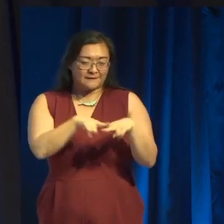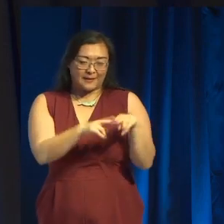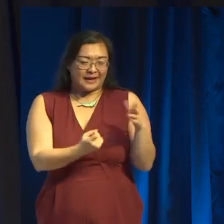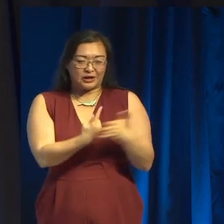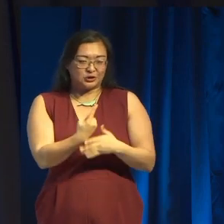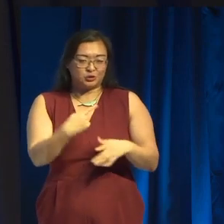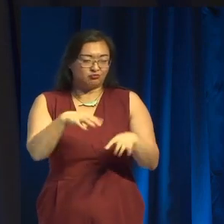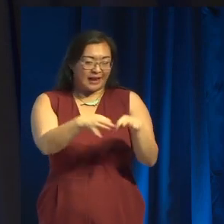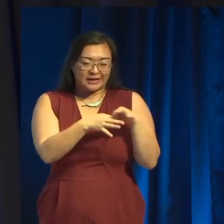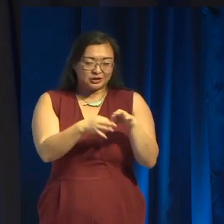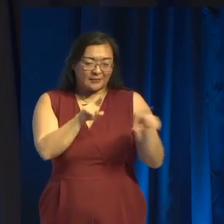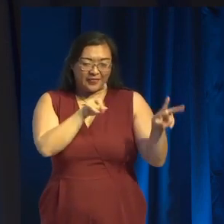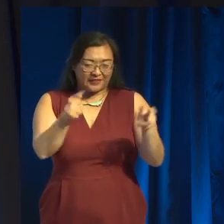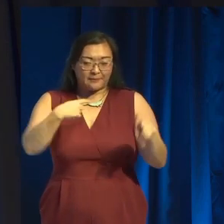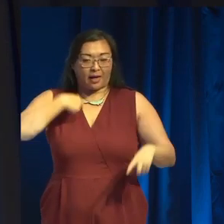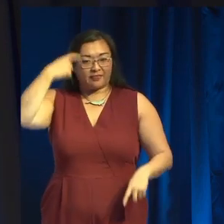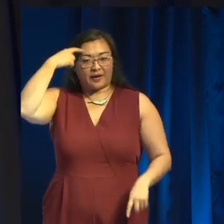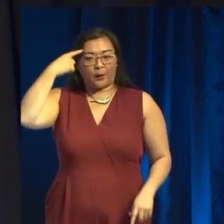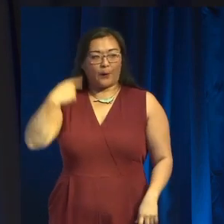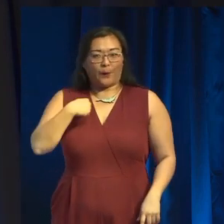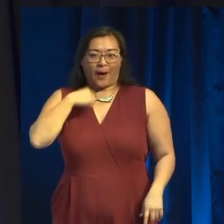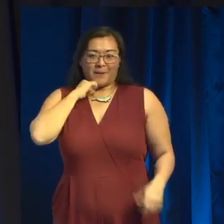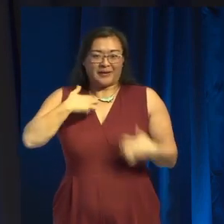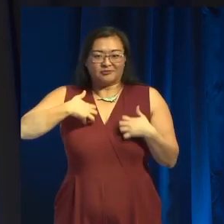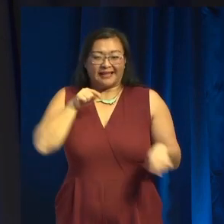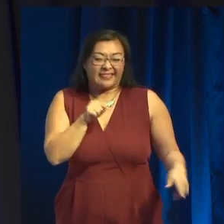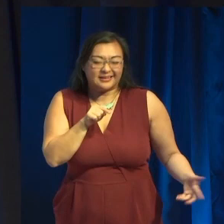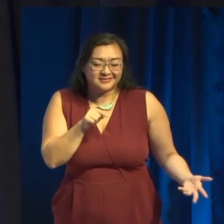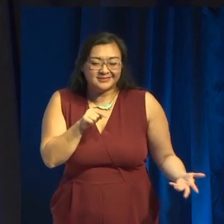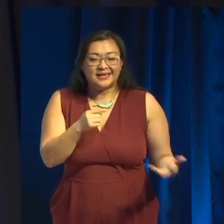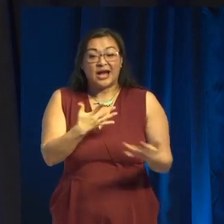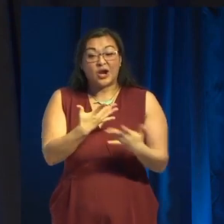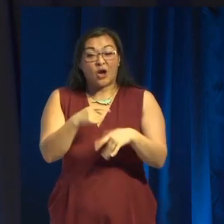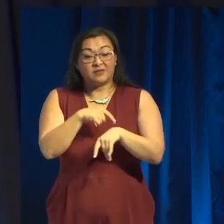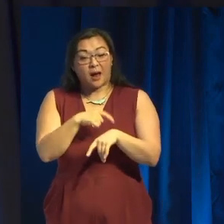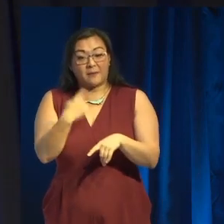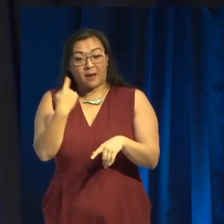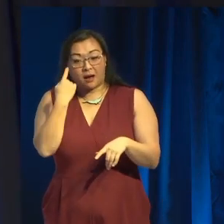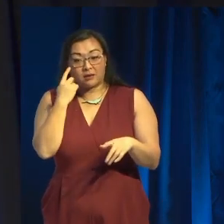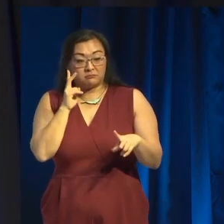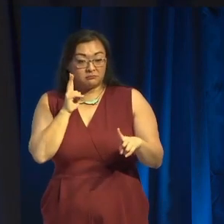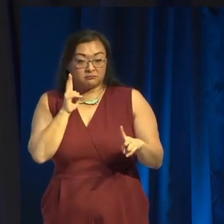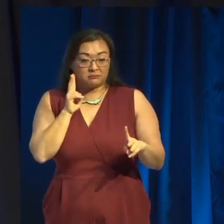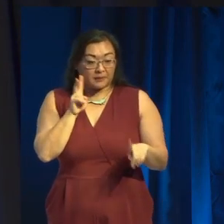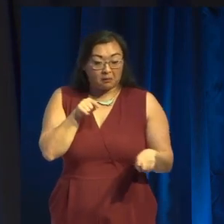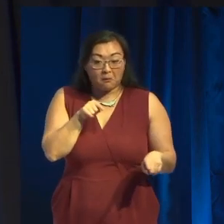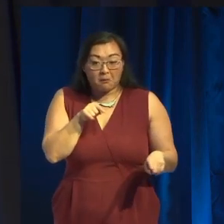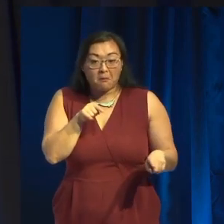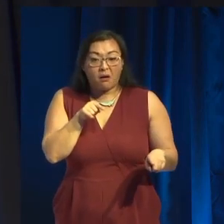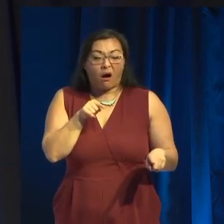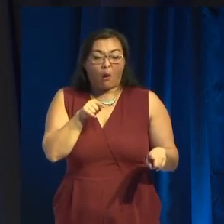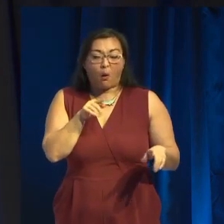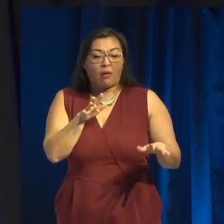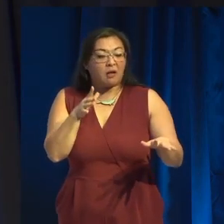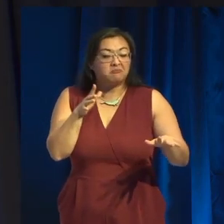that's something that I think I'm going to be interested in. And then a lot of times I'm checking out these experiences and they just don't follow through for me. They're not